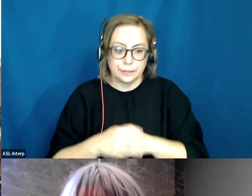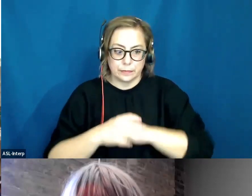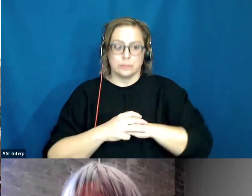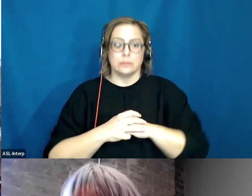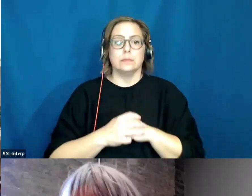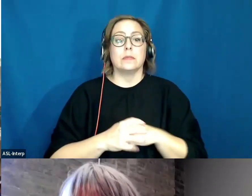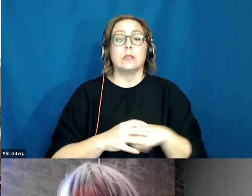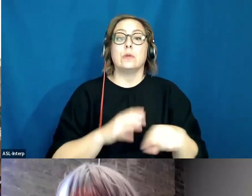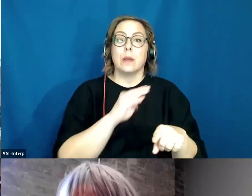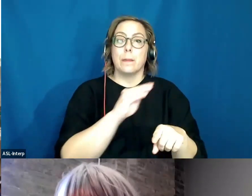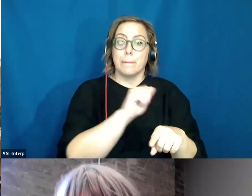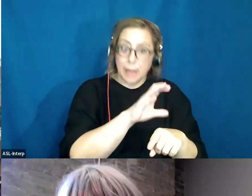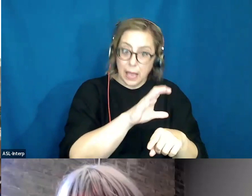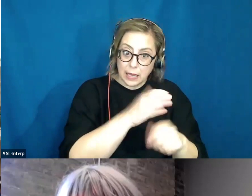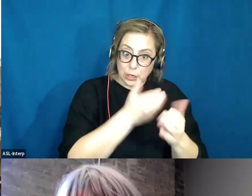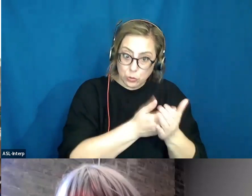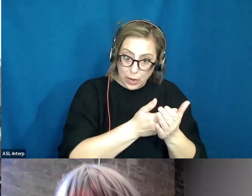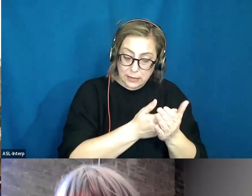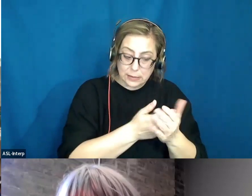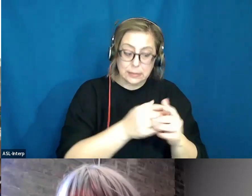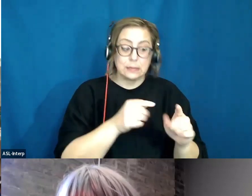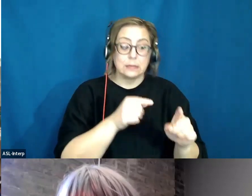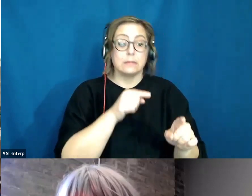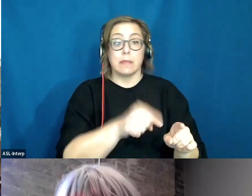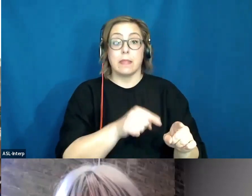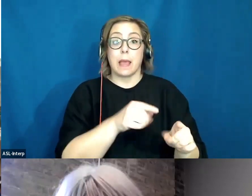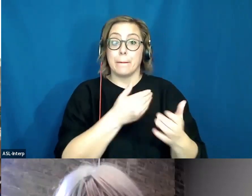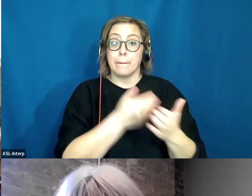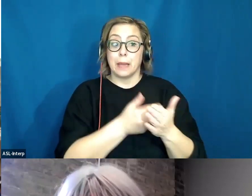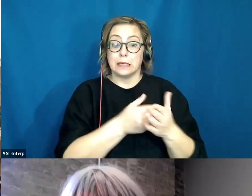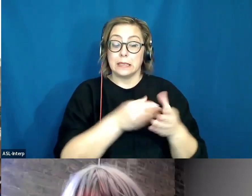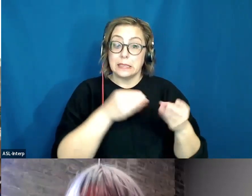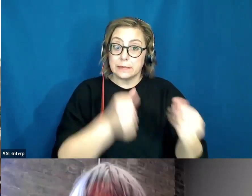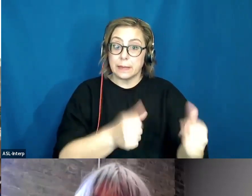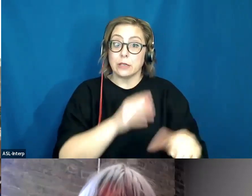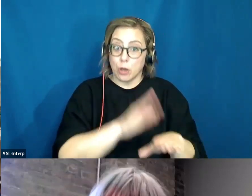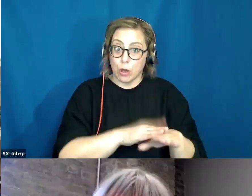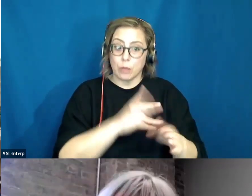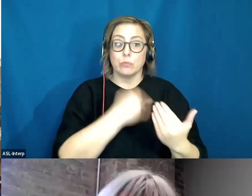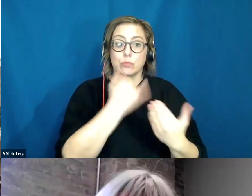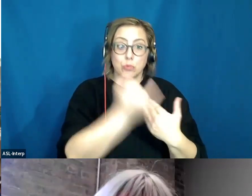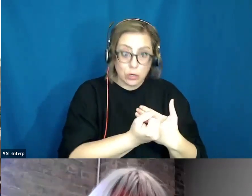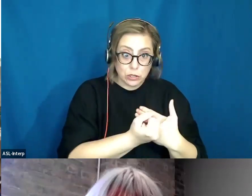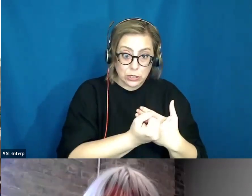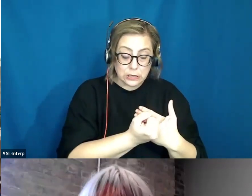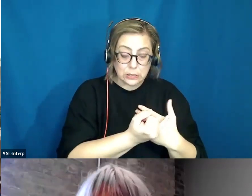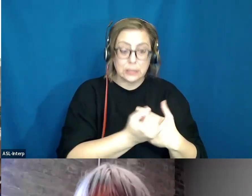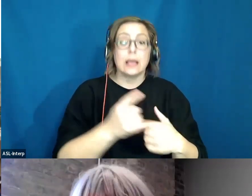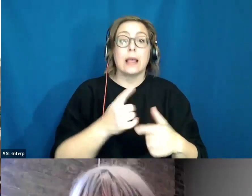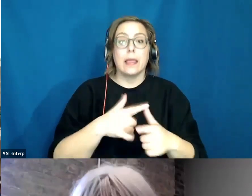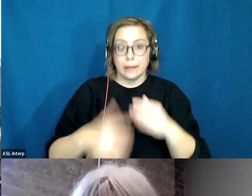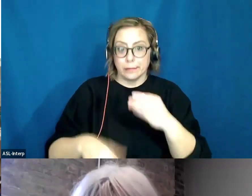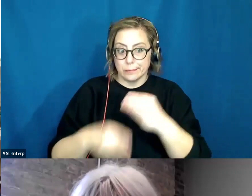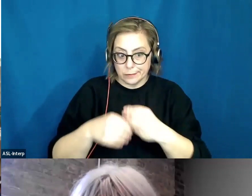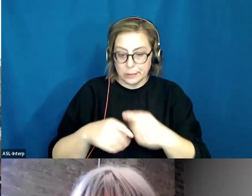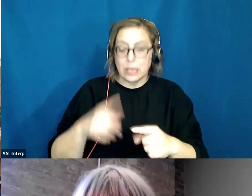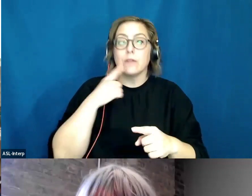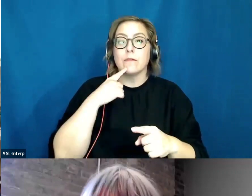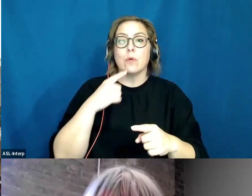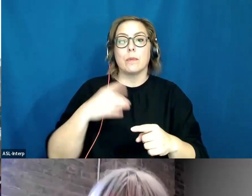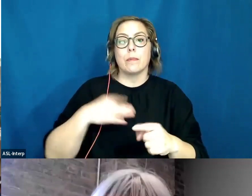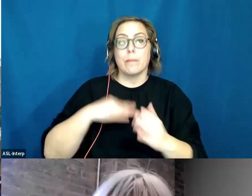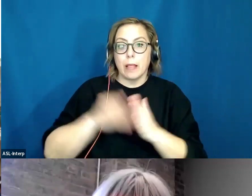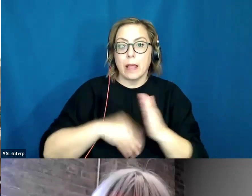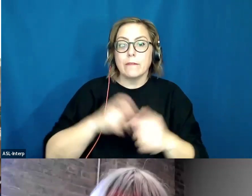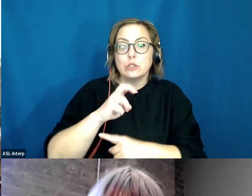MAC grant. None of that grant has to be spent on your project. You can additionally apply for things like transportation,